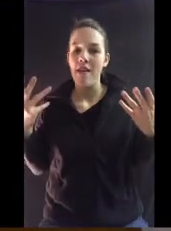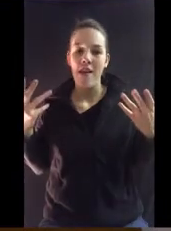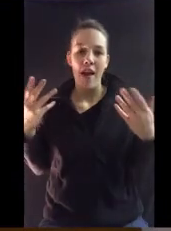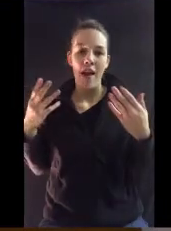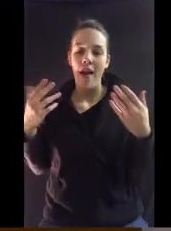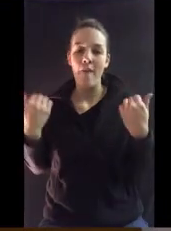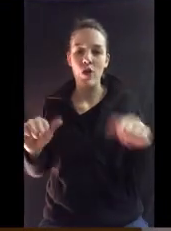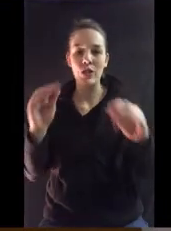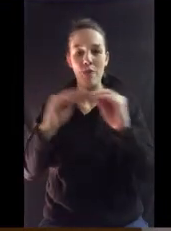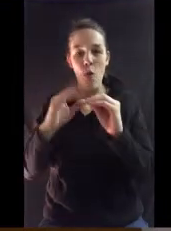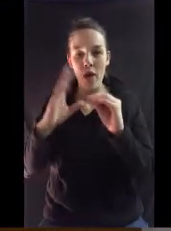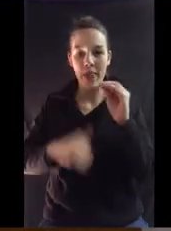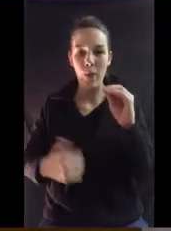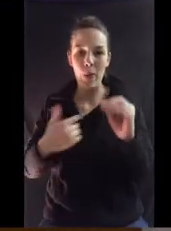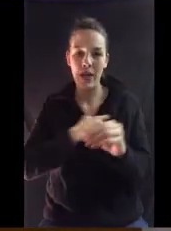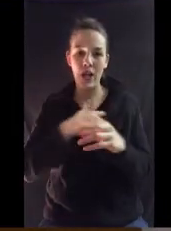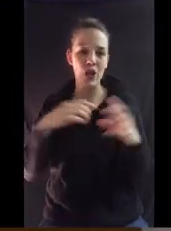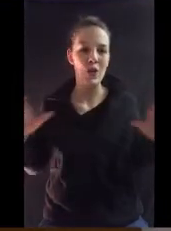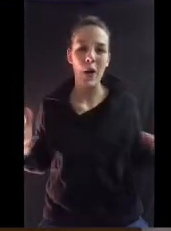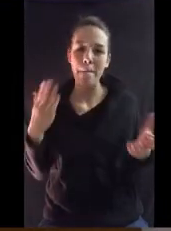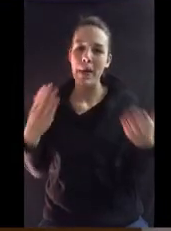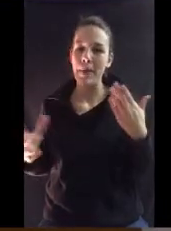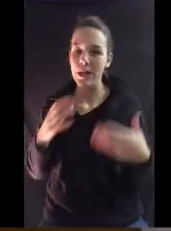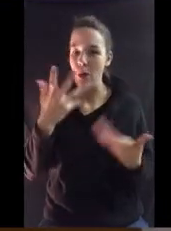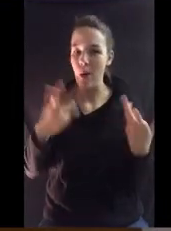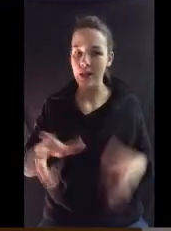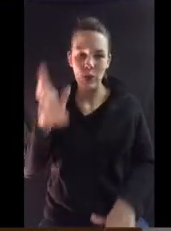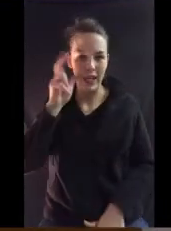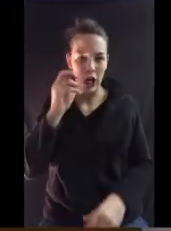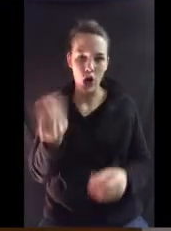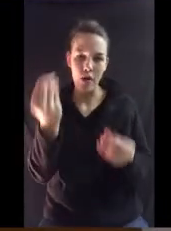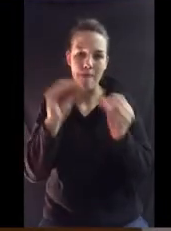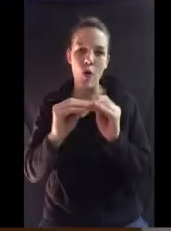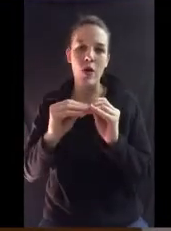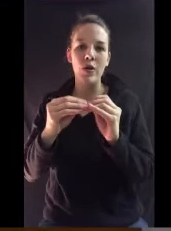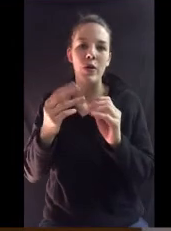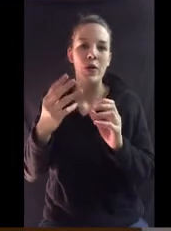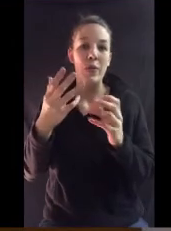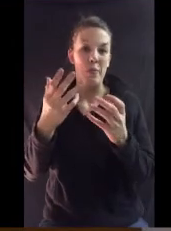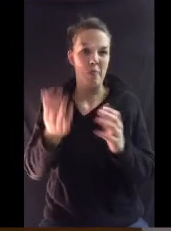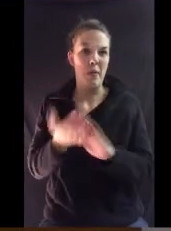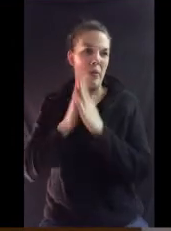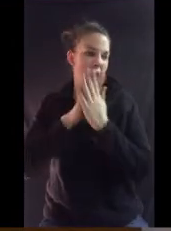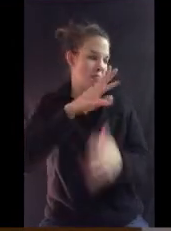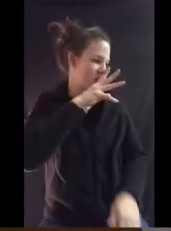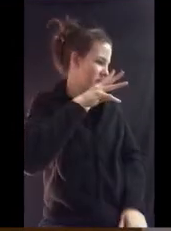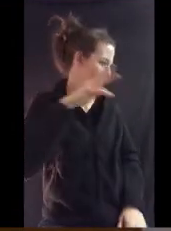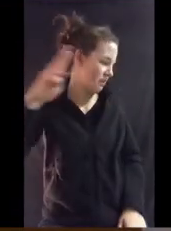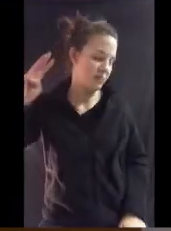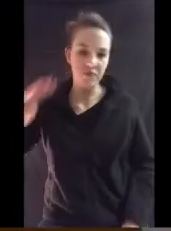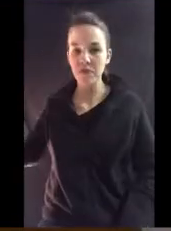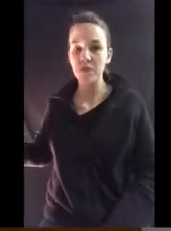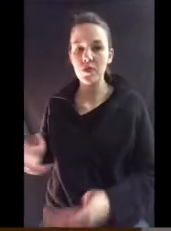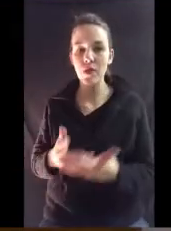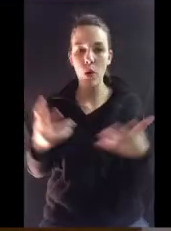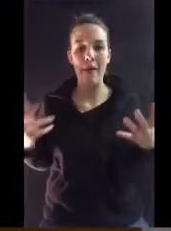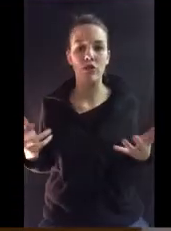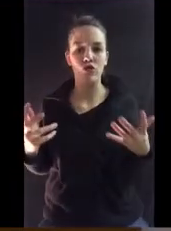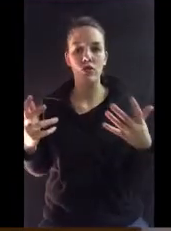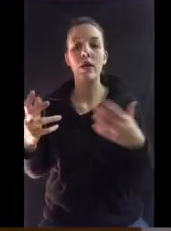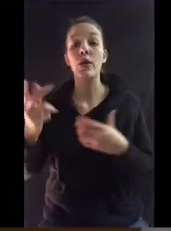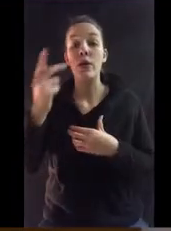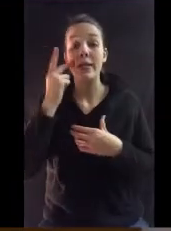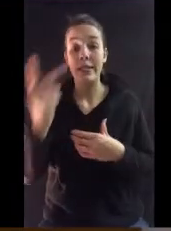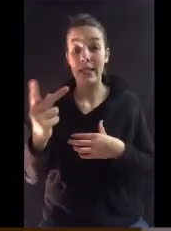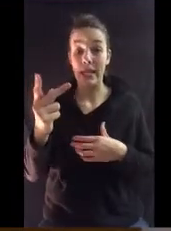beyond what we are already doing, well, then we may not want to hear anymore. We begin tuning out because we just think it's too